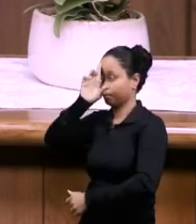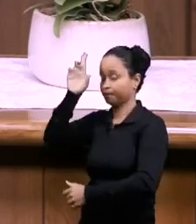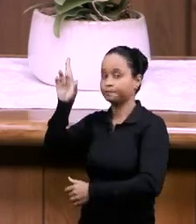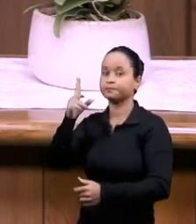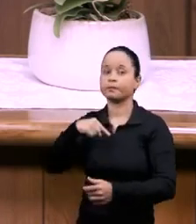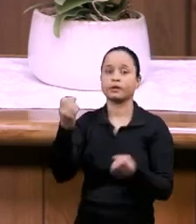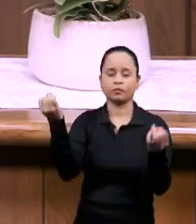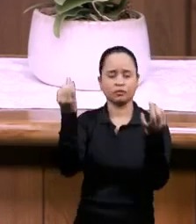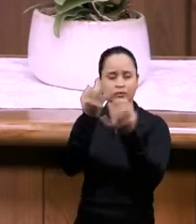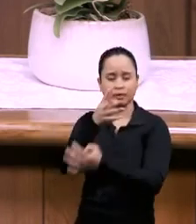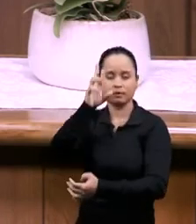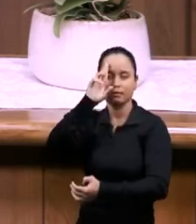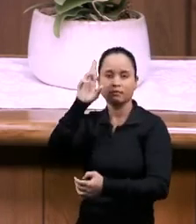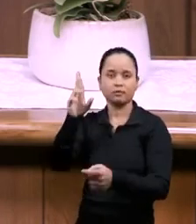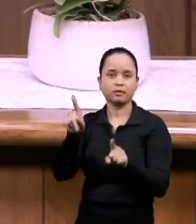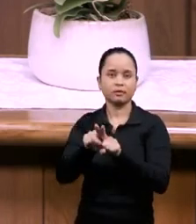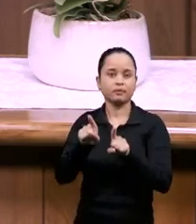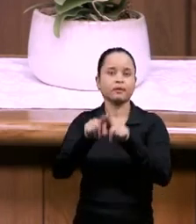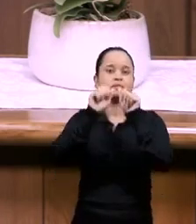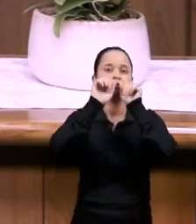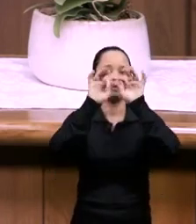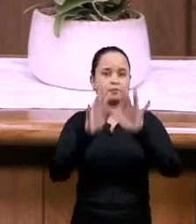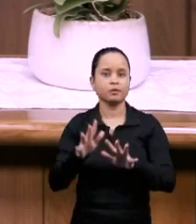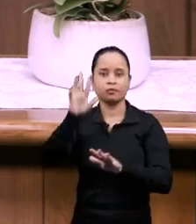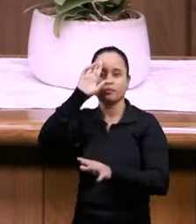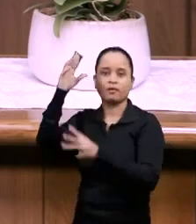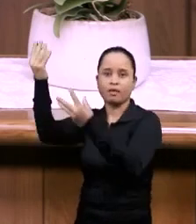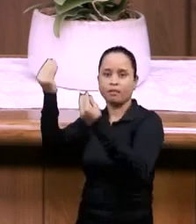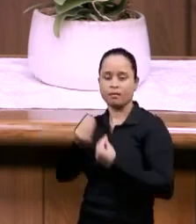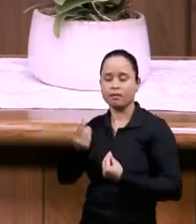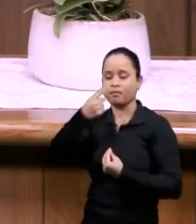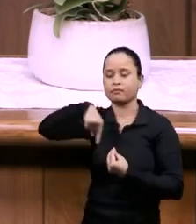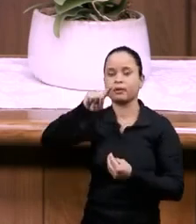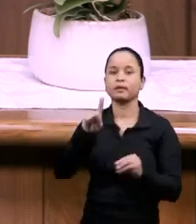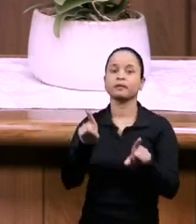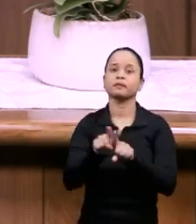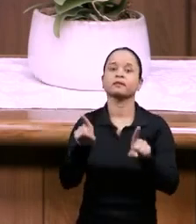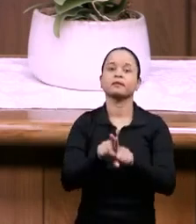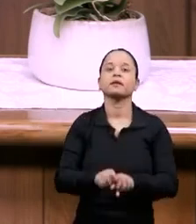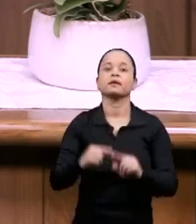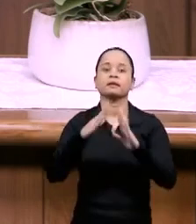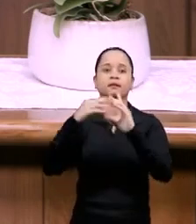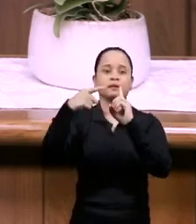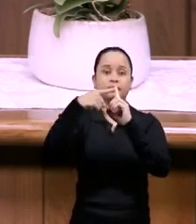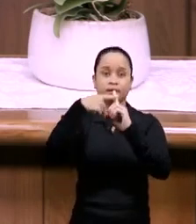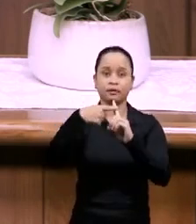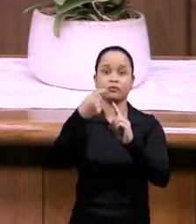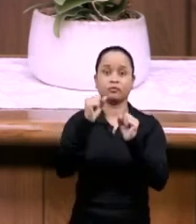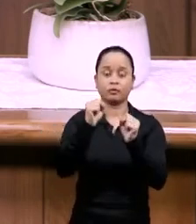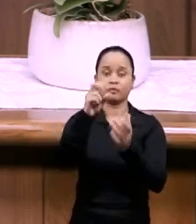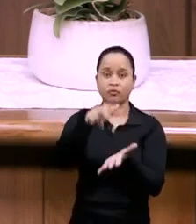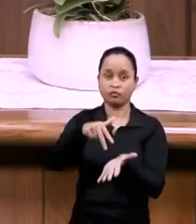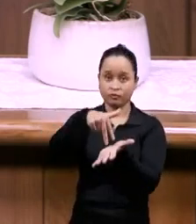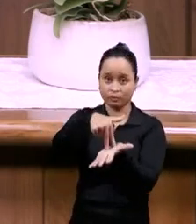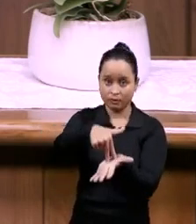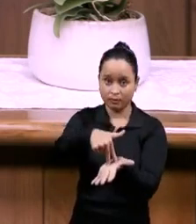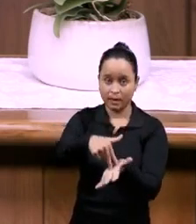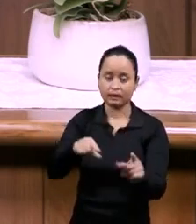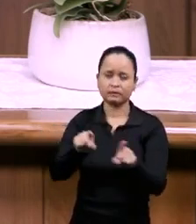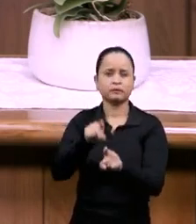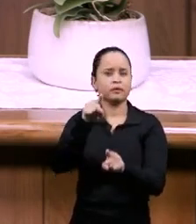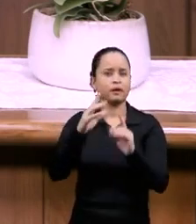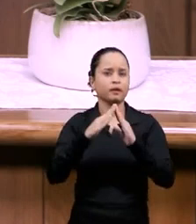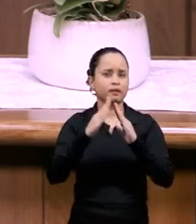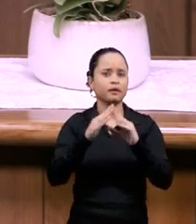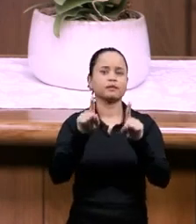morning, our glorification for the blessing the Lord have given us. So the brethren that are in the churches, we invite to stand up. And you who are home as